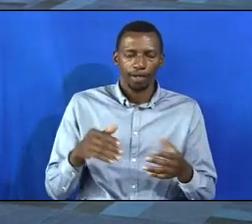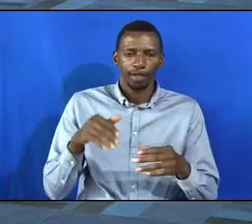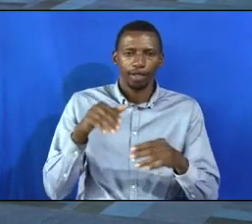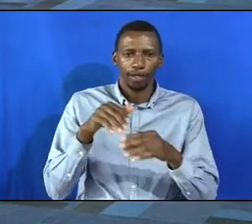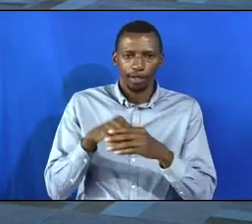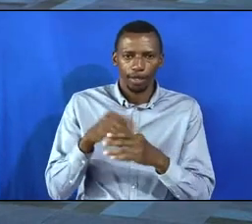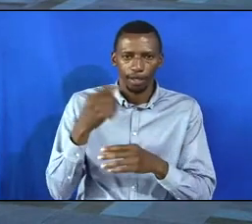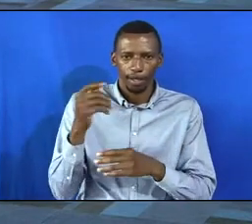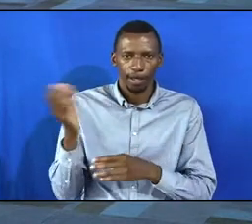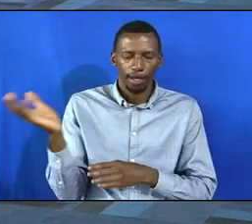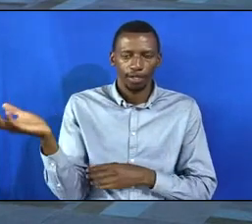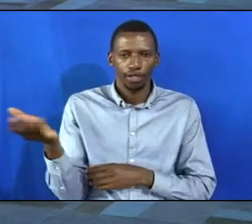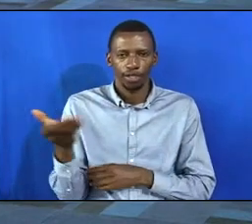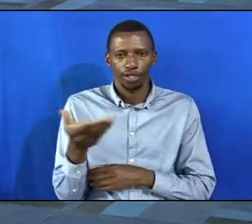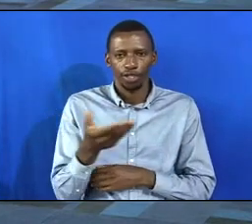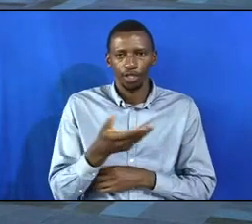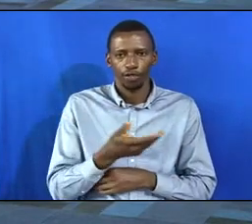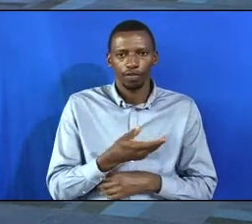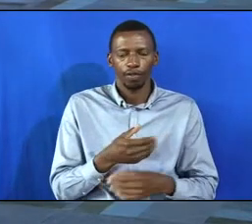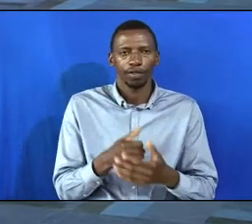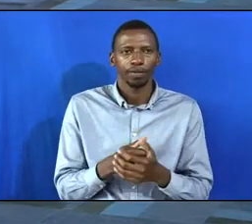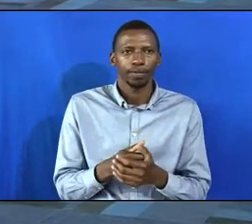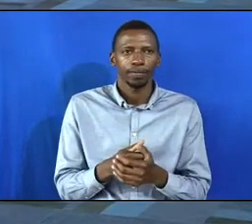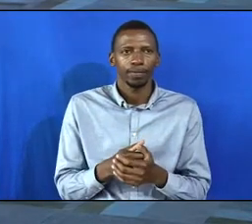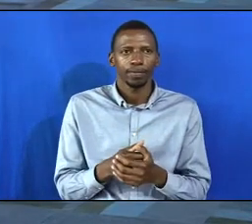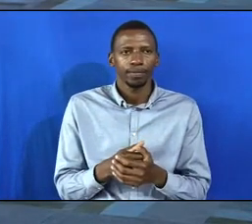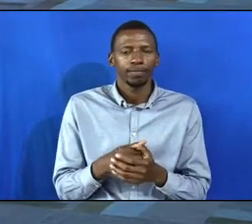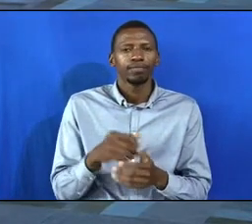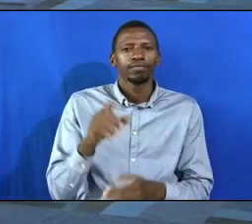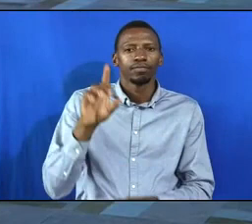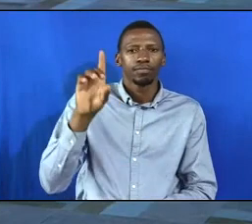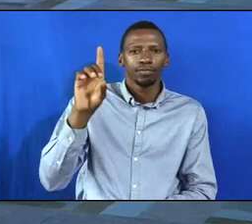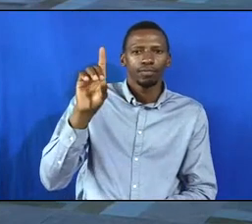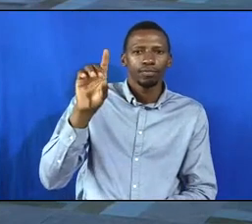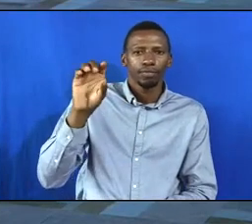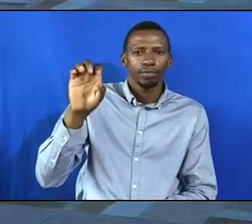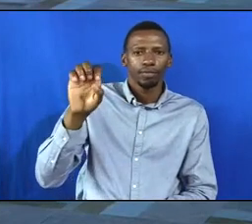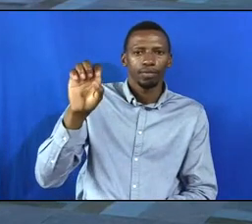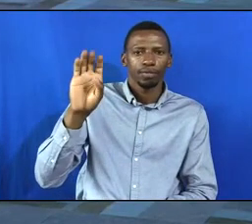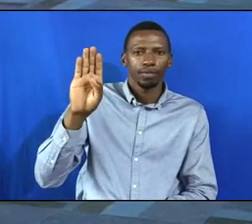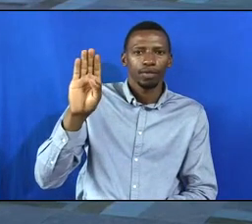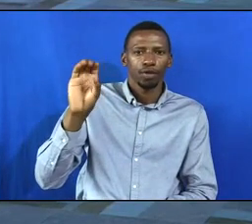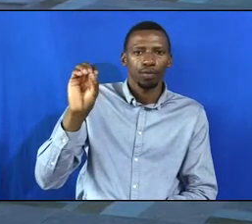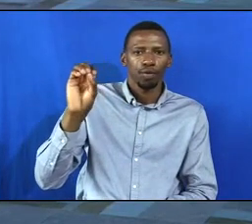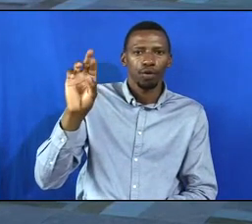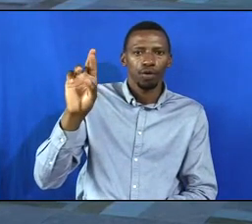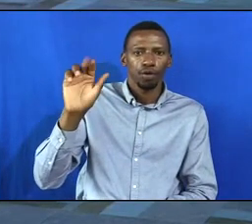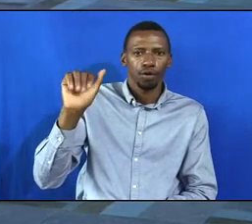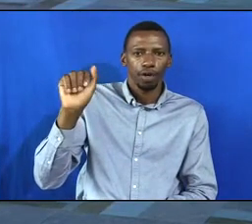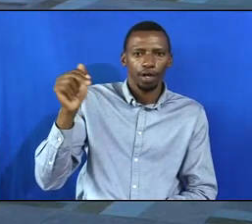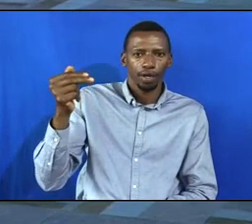rejoicing, bringing in the sheep. Deborah also be coming.